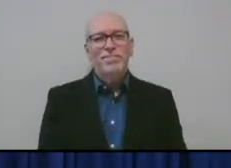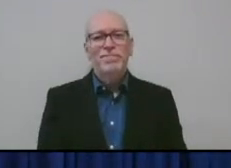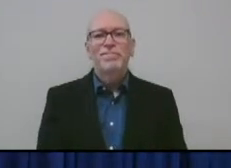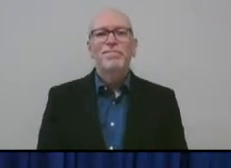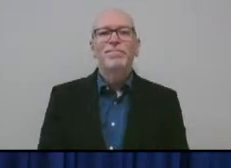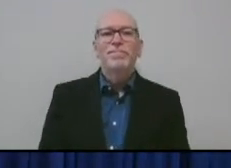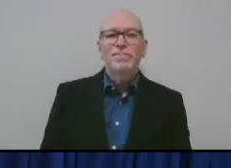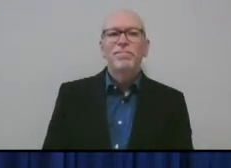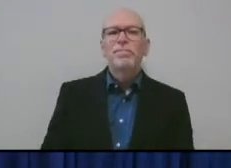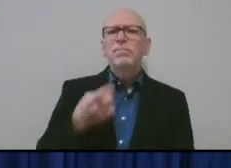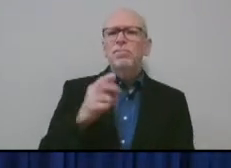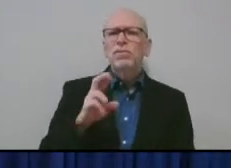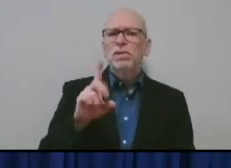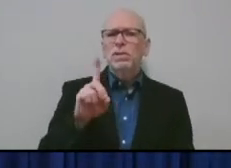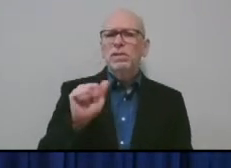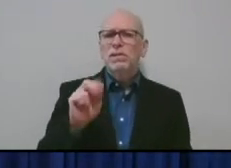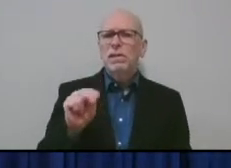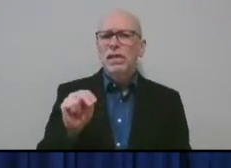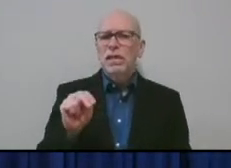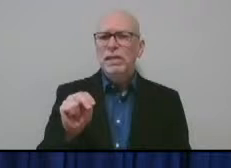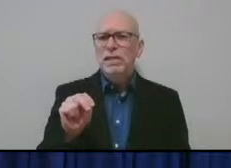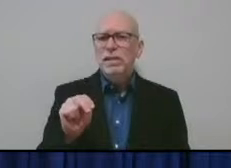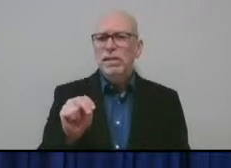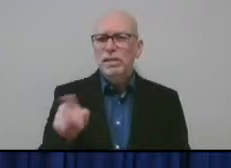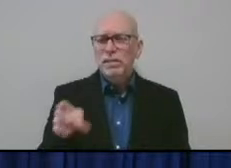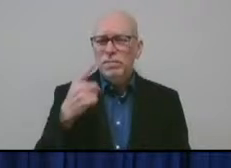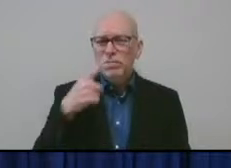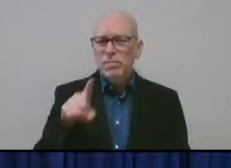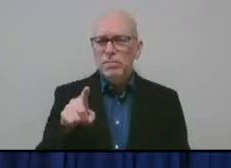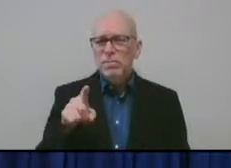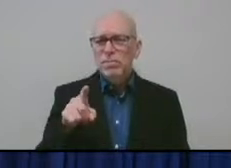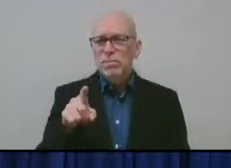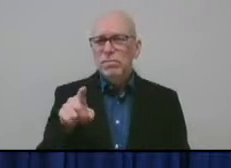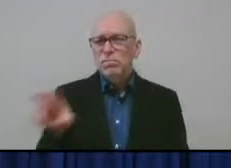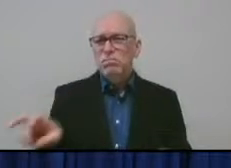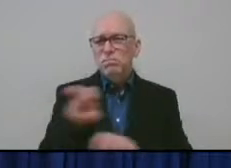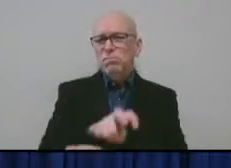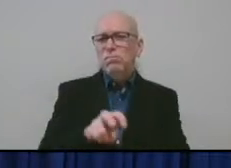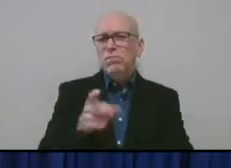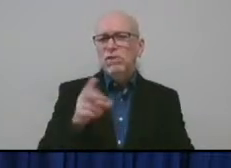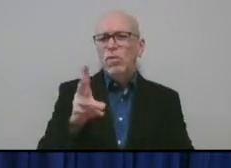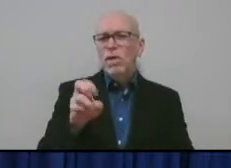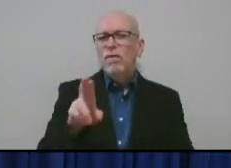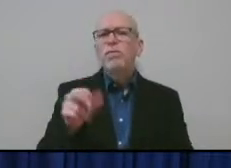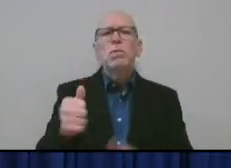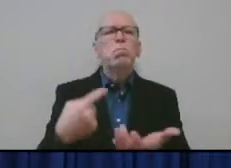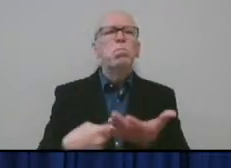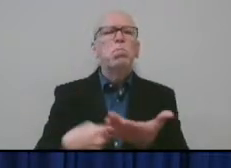Dr. Dan, you want to do the switcheroo there and give us an update on our